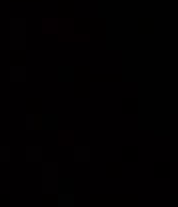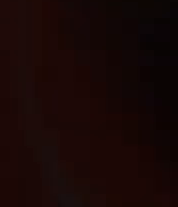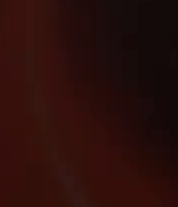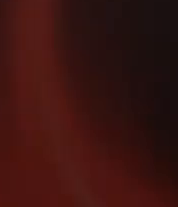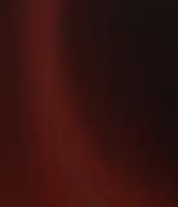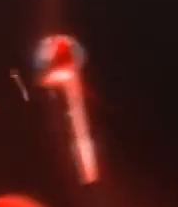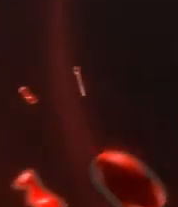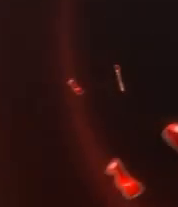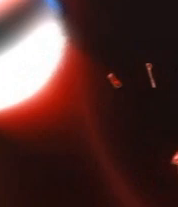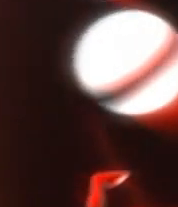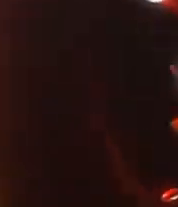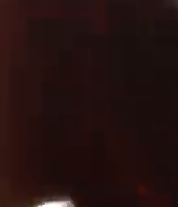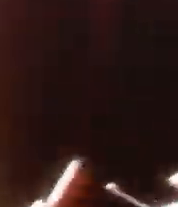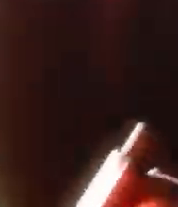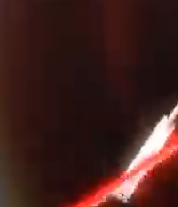hits.